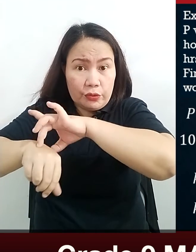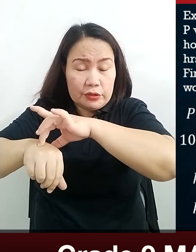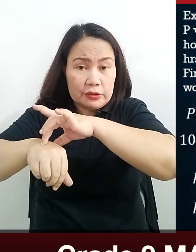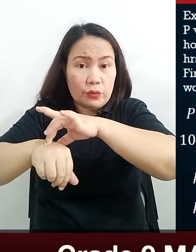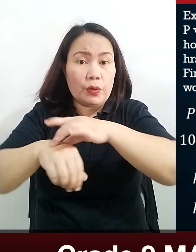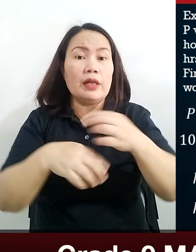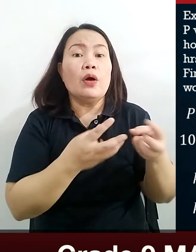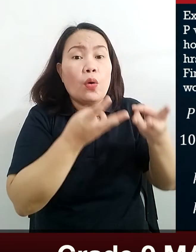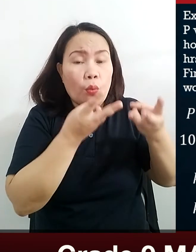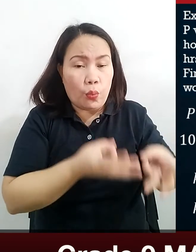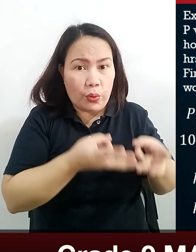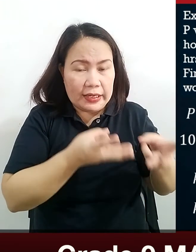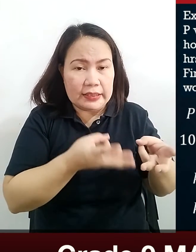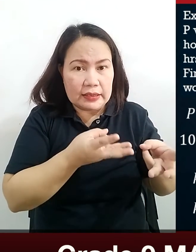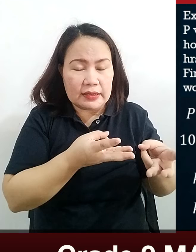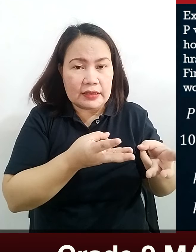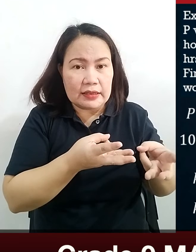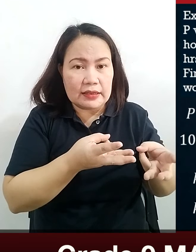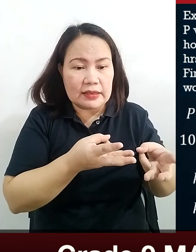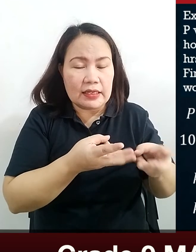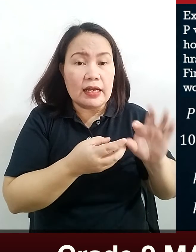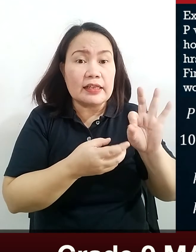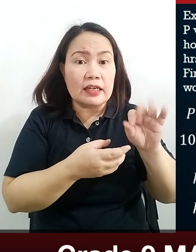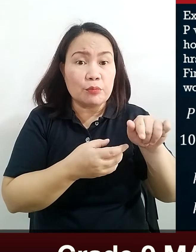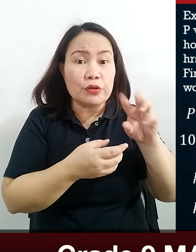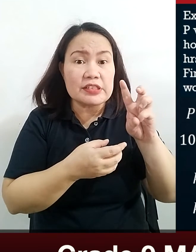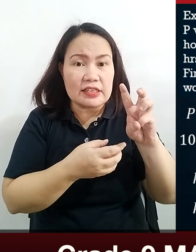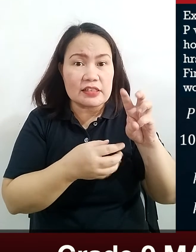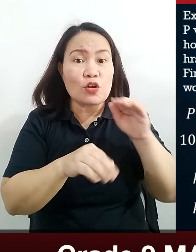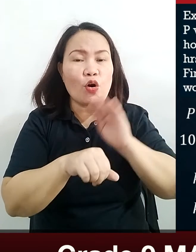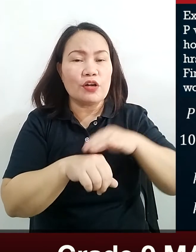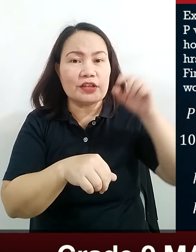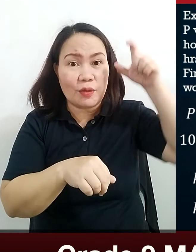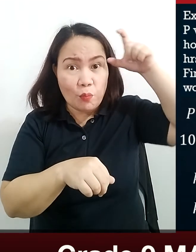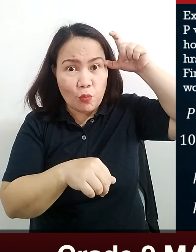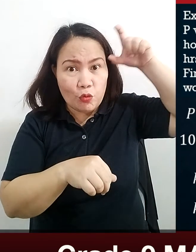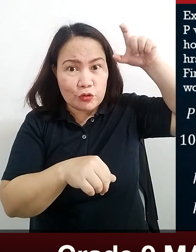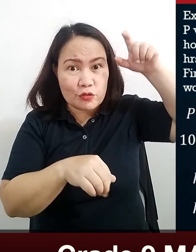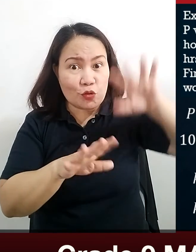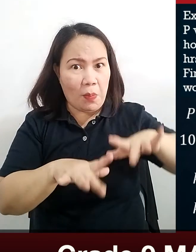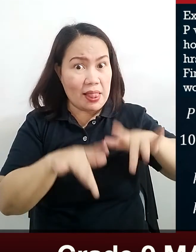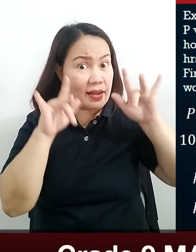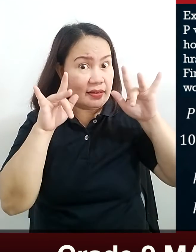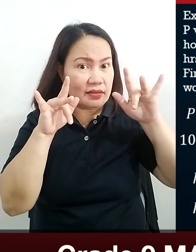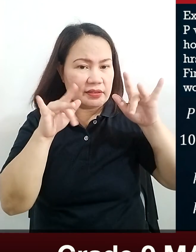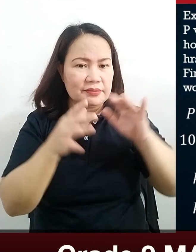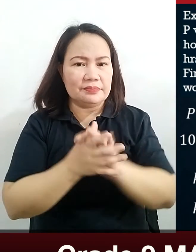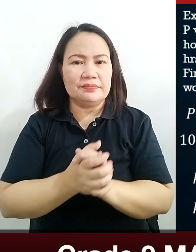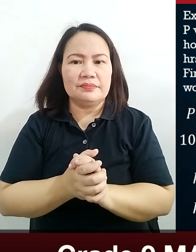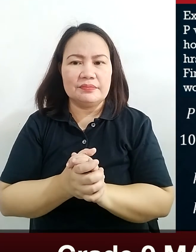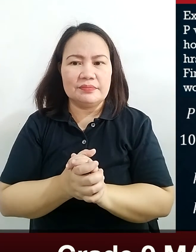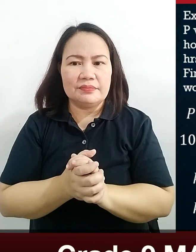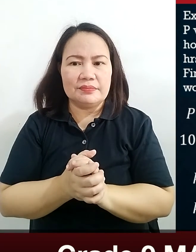on Earth will weigh 9.6 kilogram on the moon.